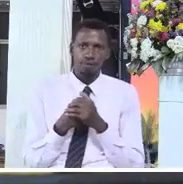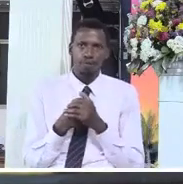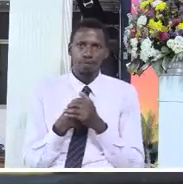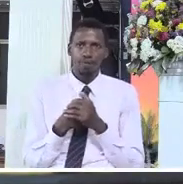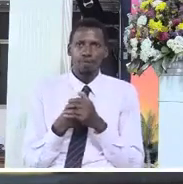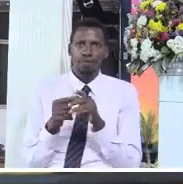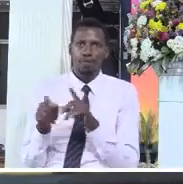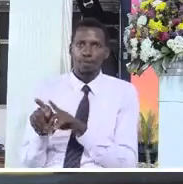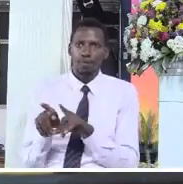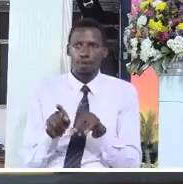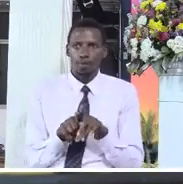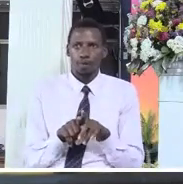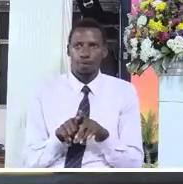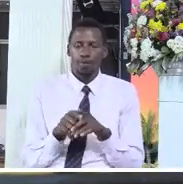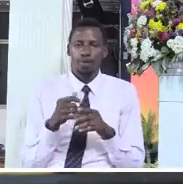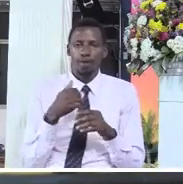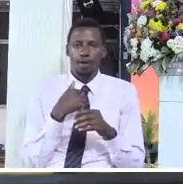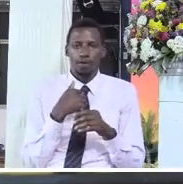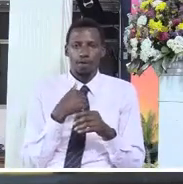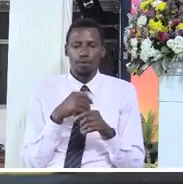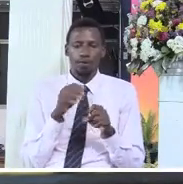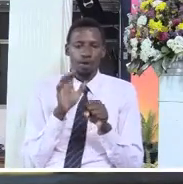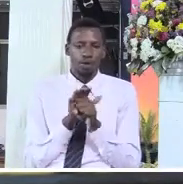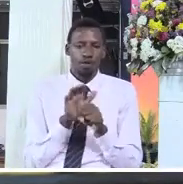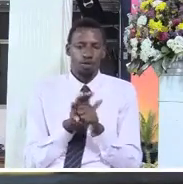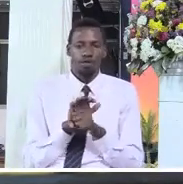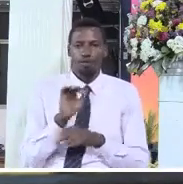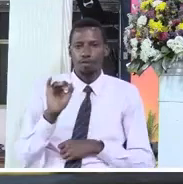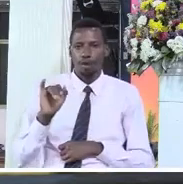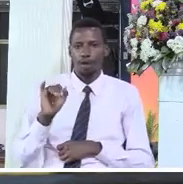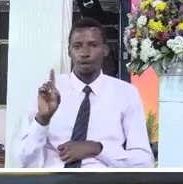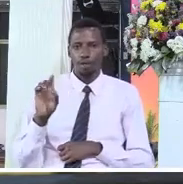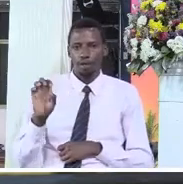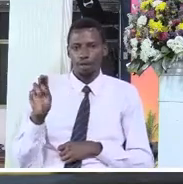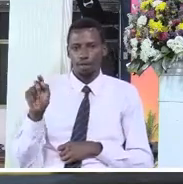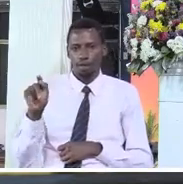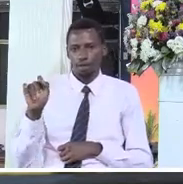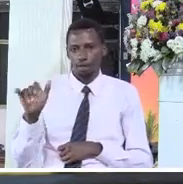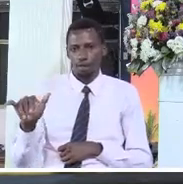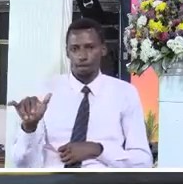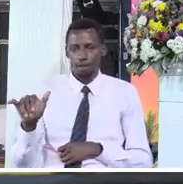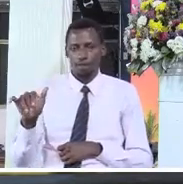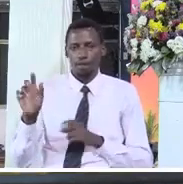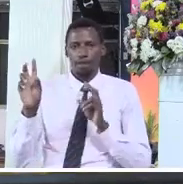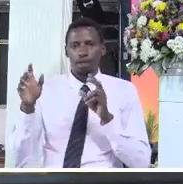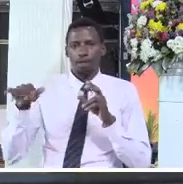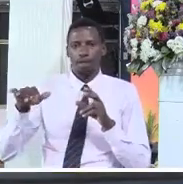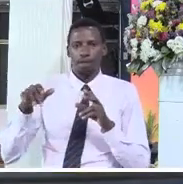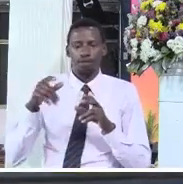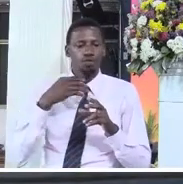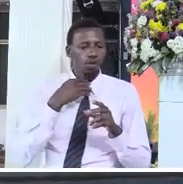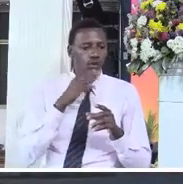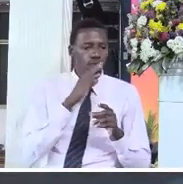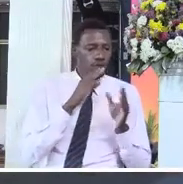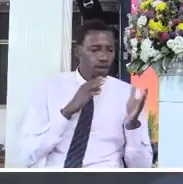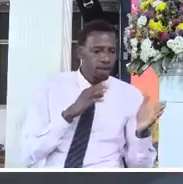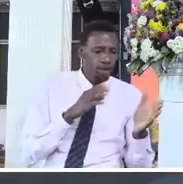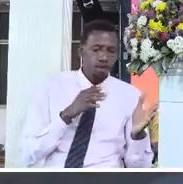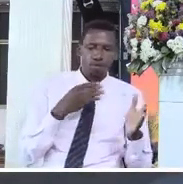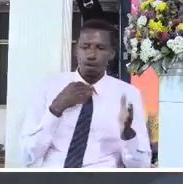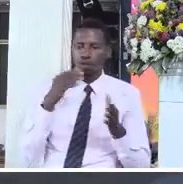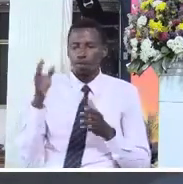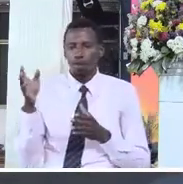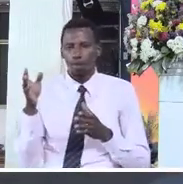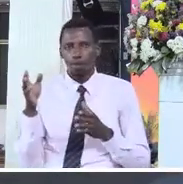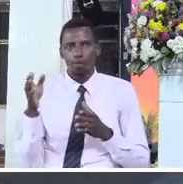there is also a lot of identity issues because a lot of opportunities abound. You want to be in this, you want to be in that. I